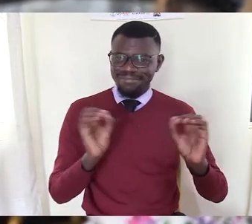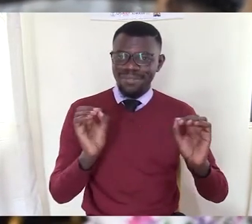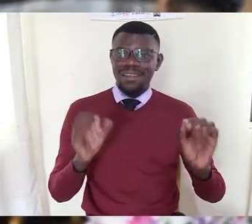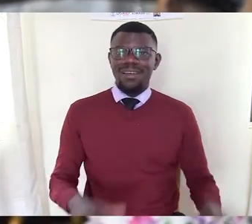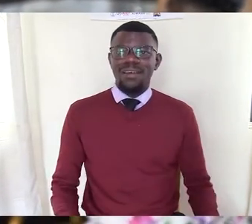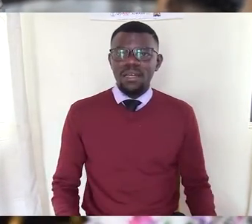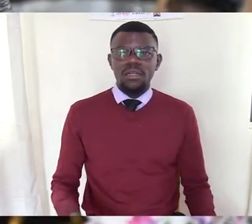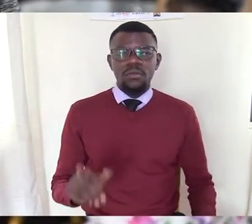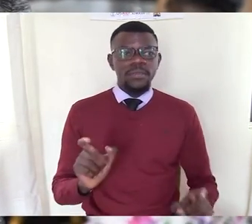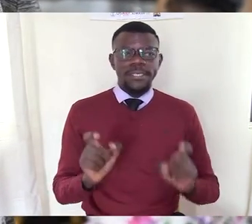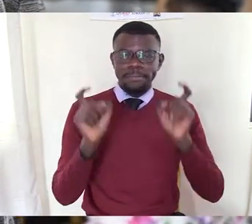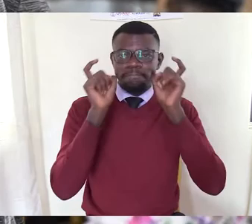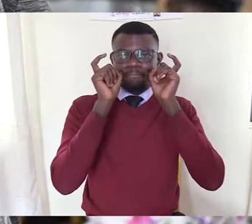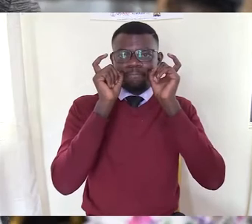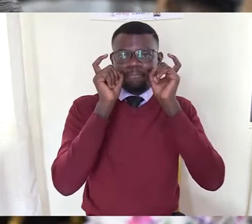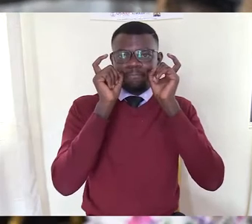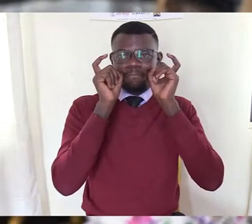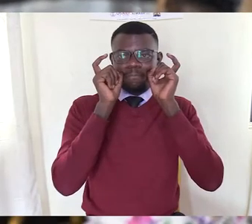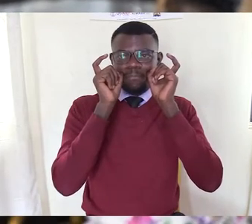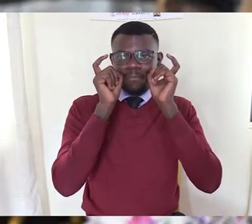got HIV.